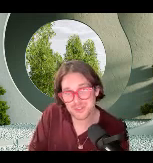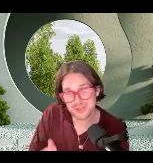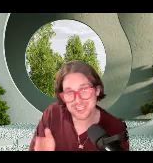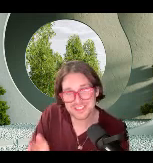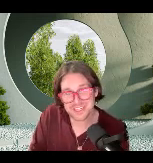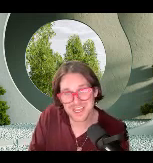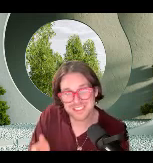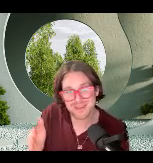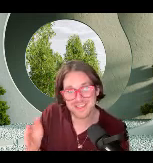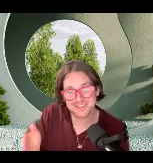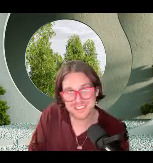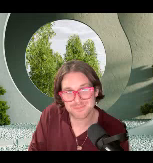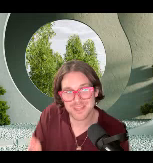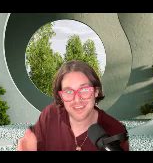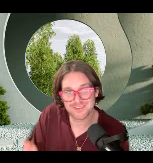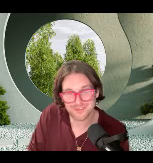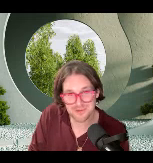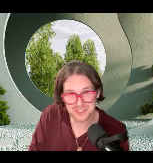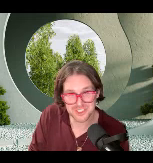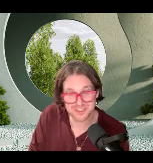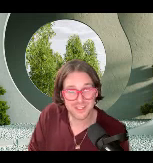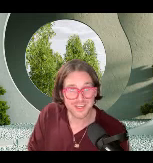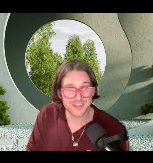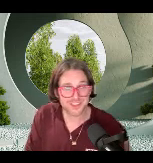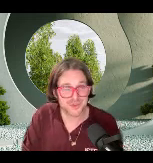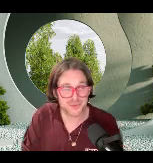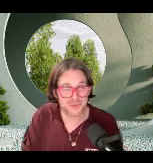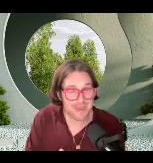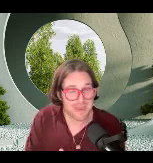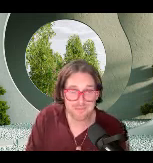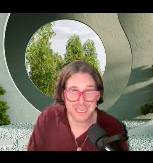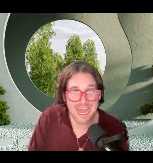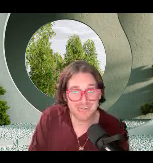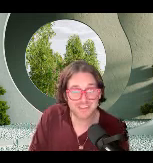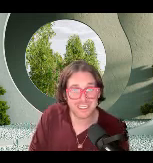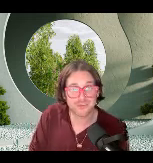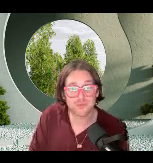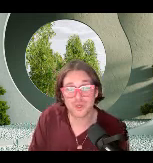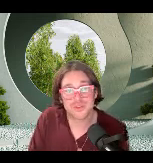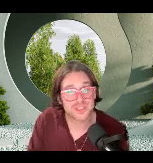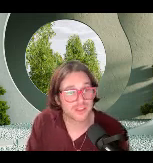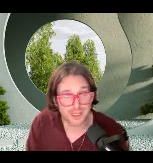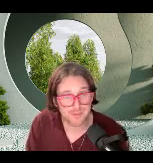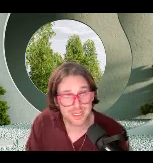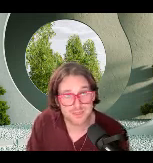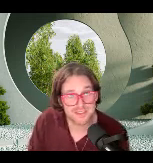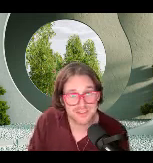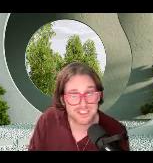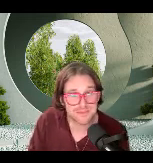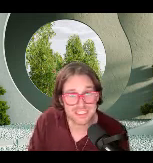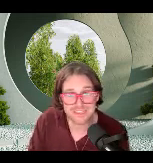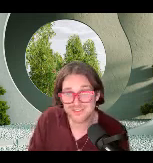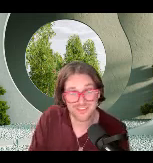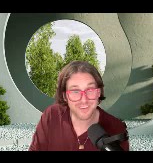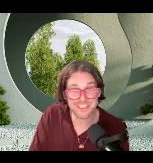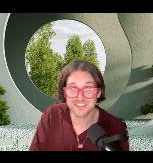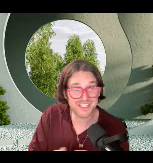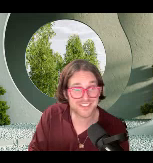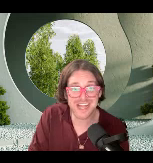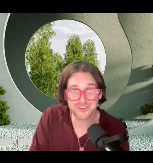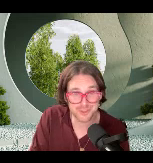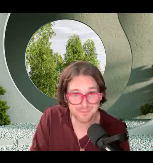support opportunities to customize the display of information. This is why I'm a big advocate for using learning management systems, even if you